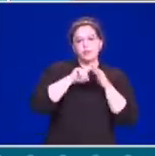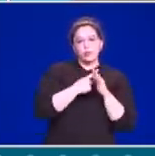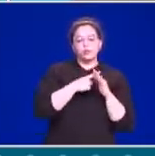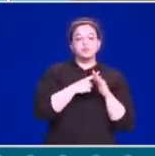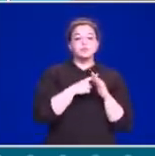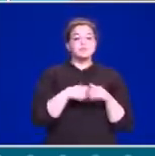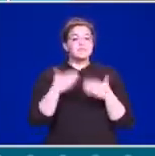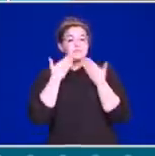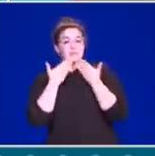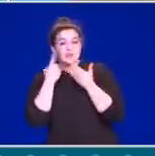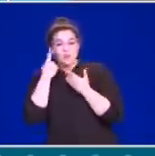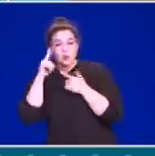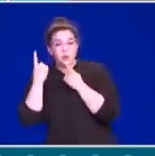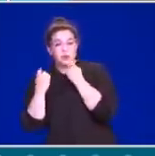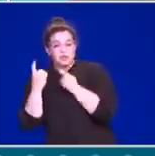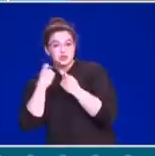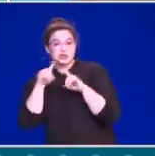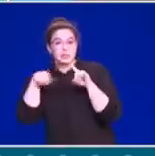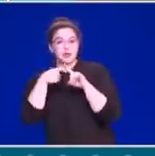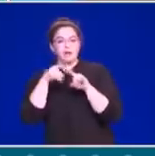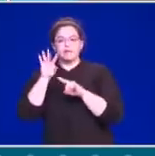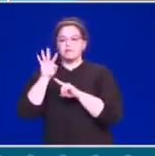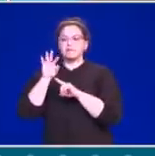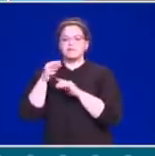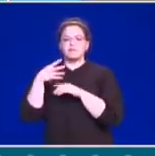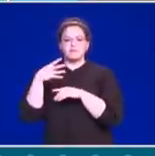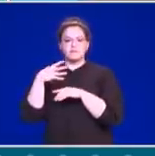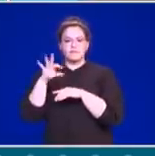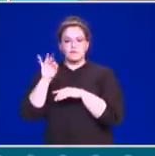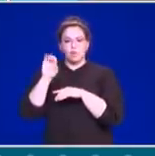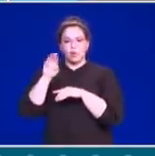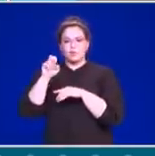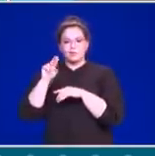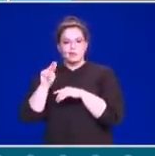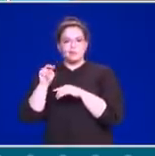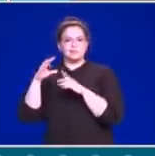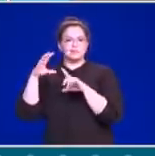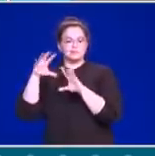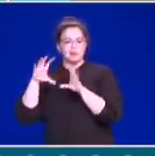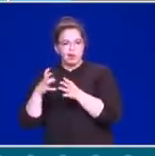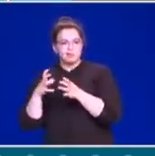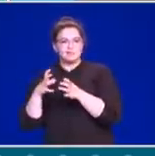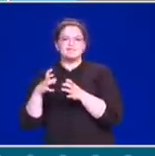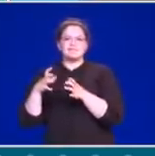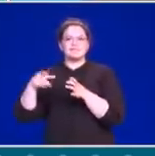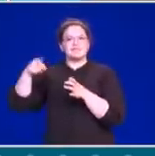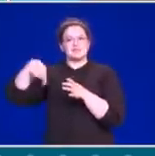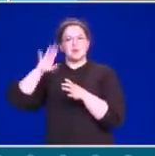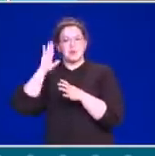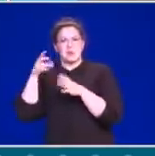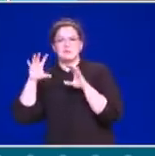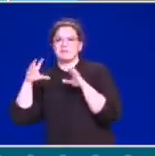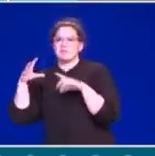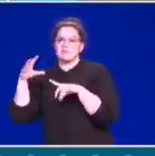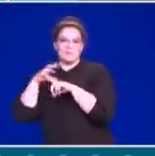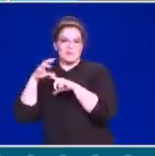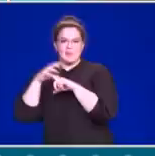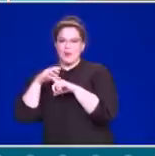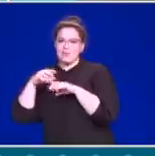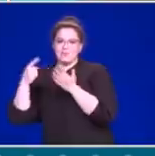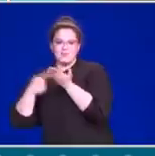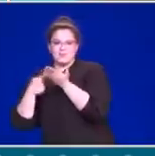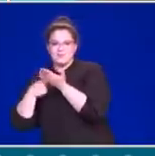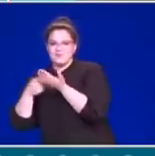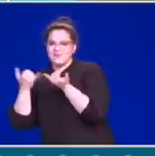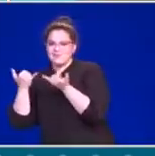Thanks for that line of question on the foreign pop. And it looks like our population division experts are going to be very popular during today's news conference. So I'll toss it back